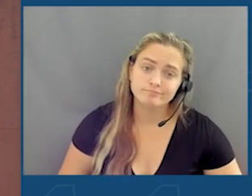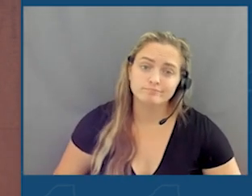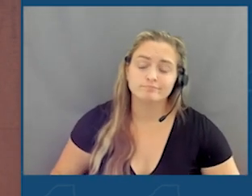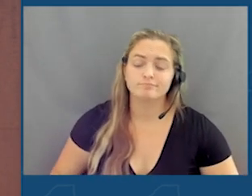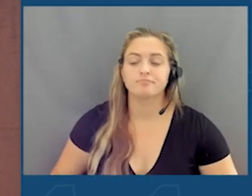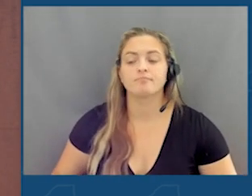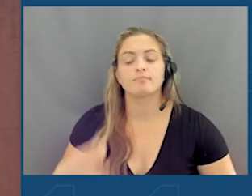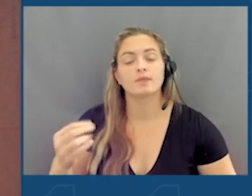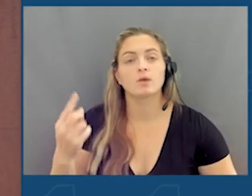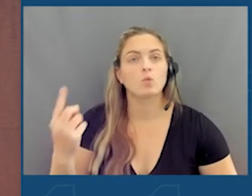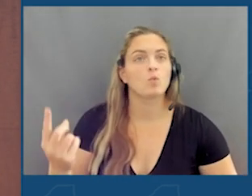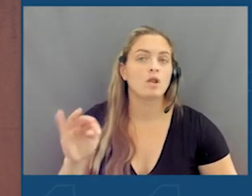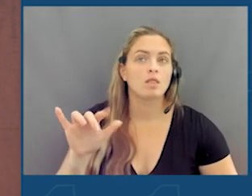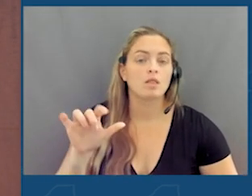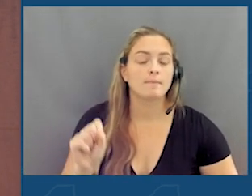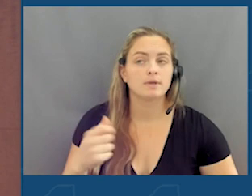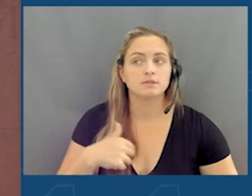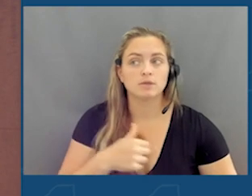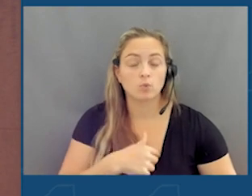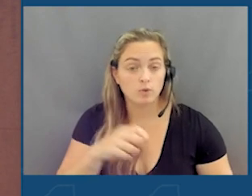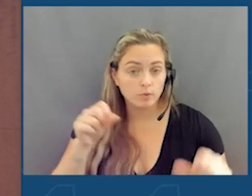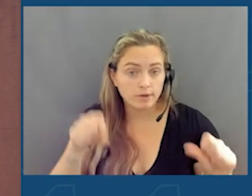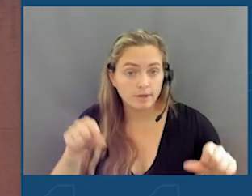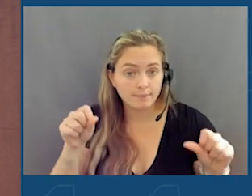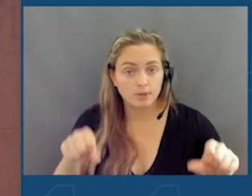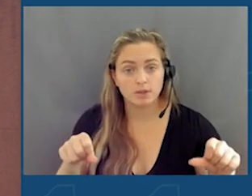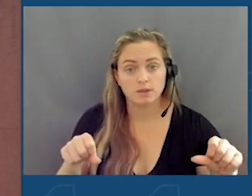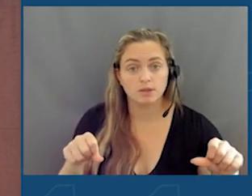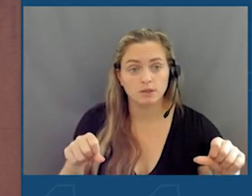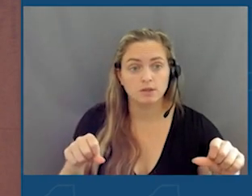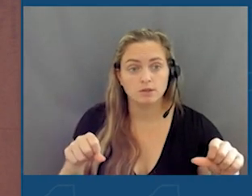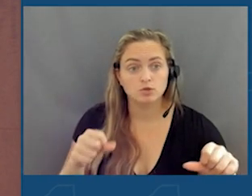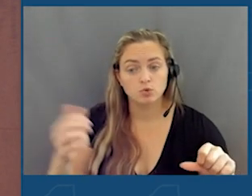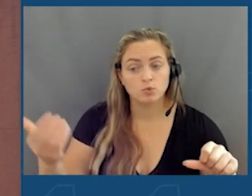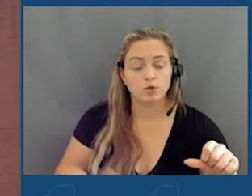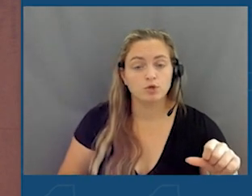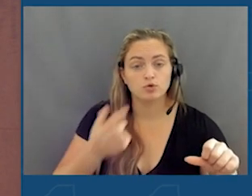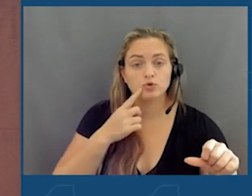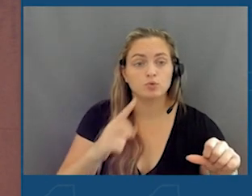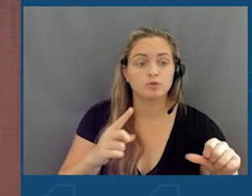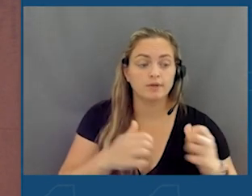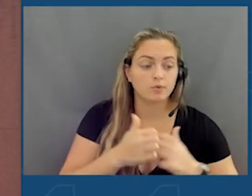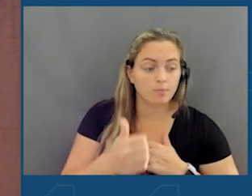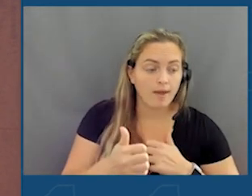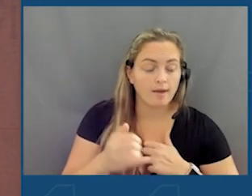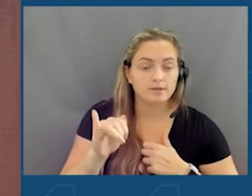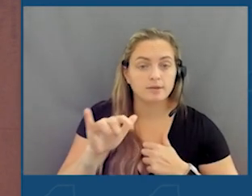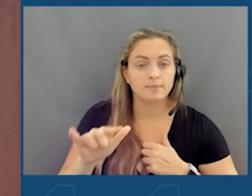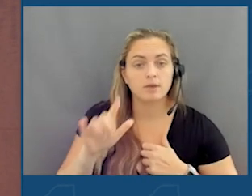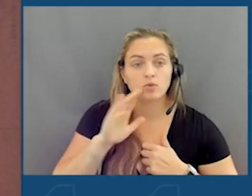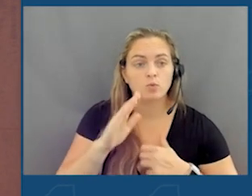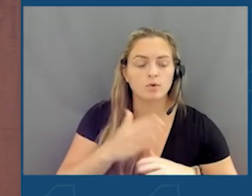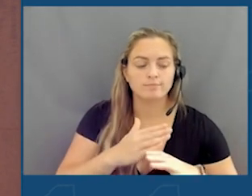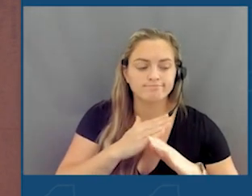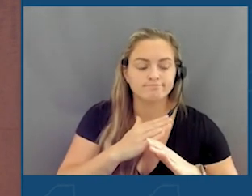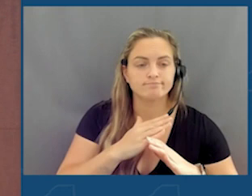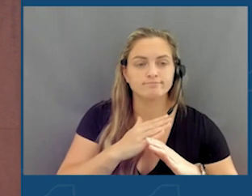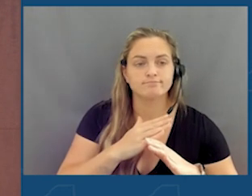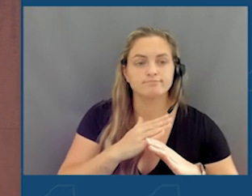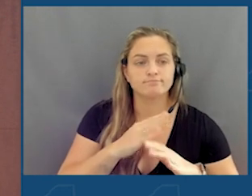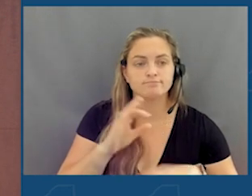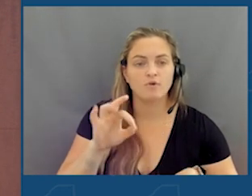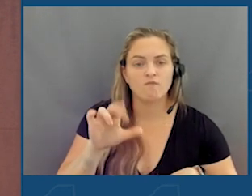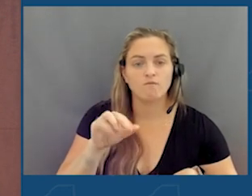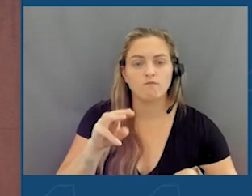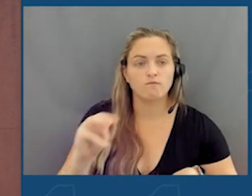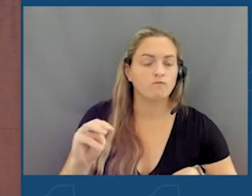And one of the bills that we were able to introduce and to get passed is a bill that would prohibit forum shopping.